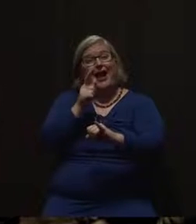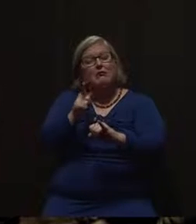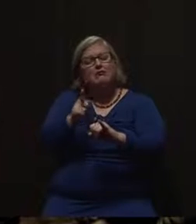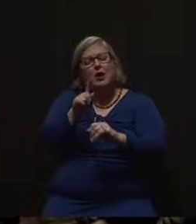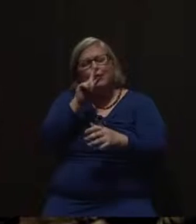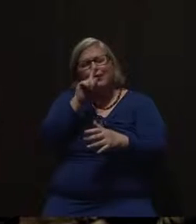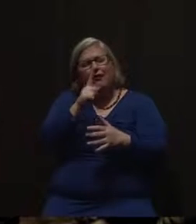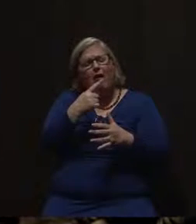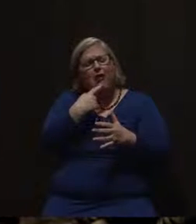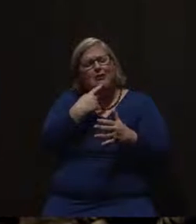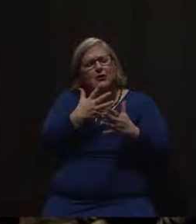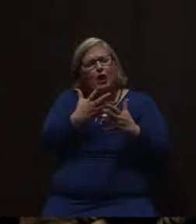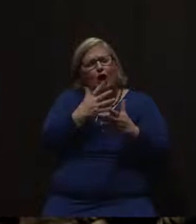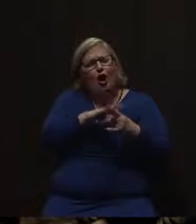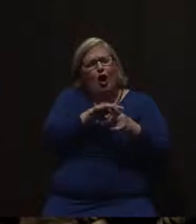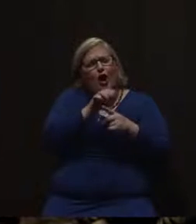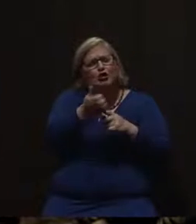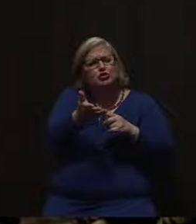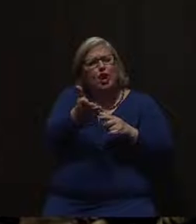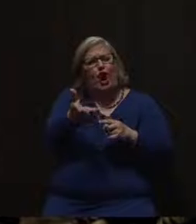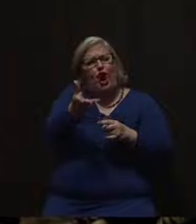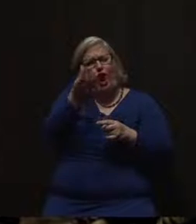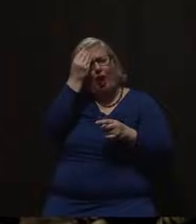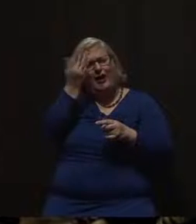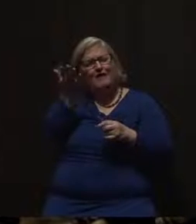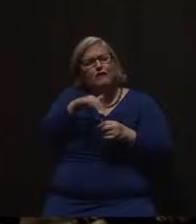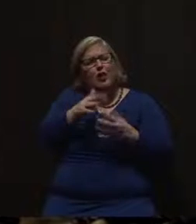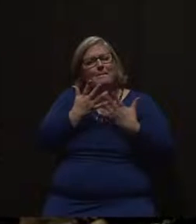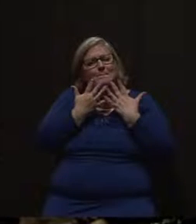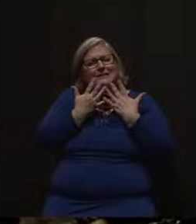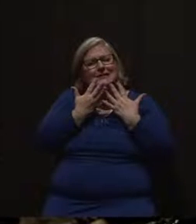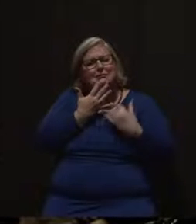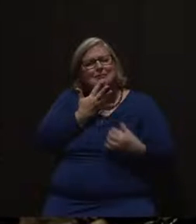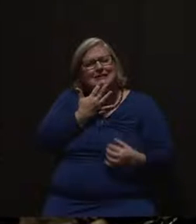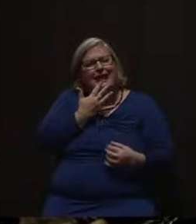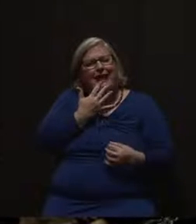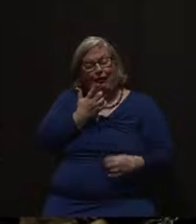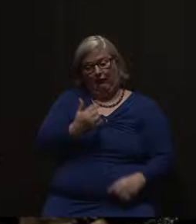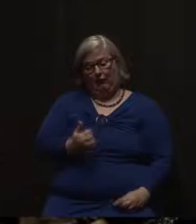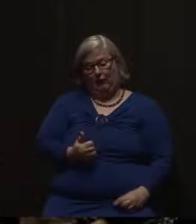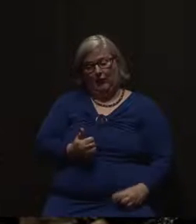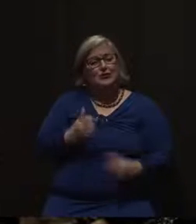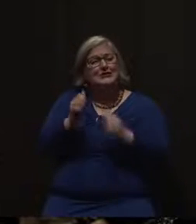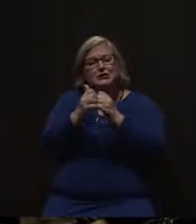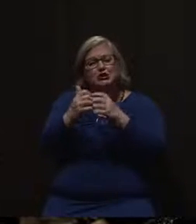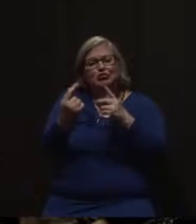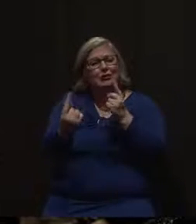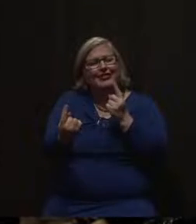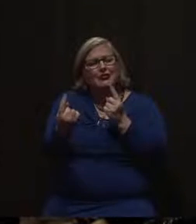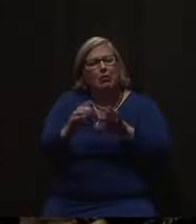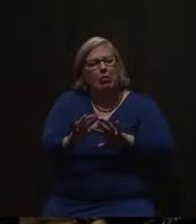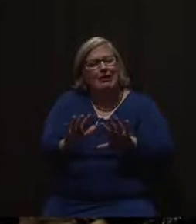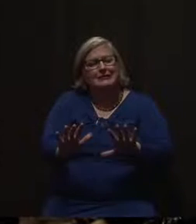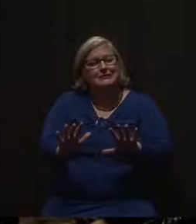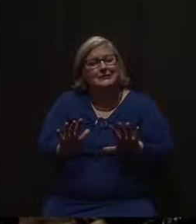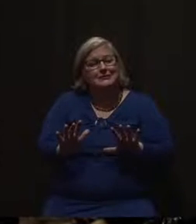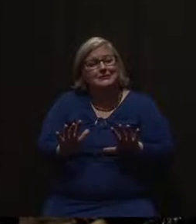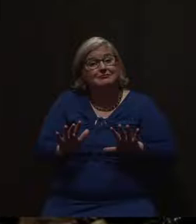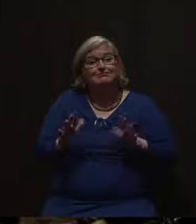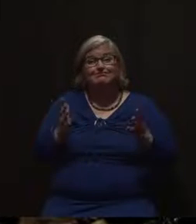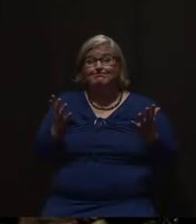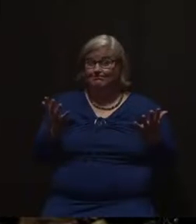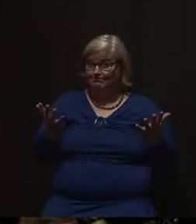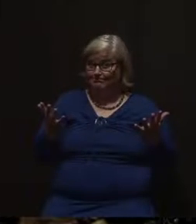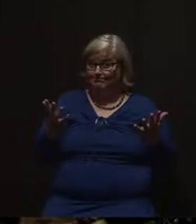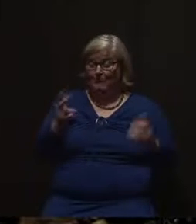have a culture of learning from our mistakes or to simply disagree with each other. So if you look at the media